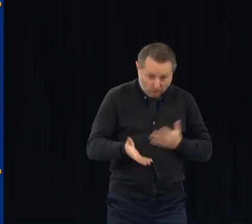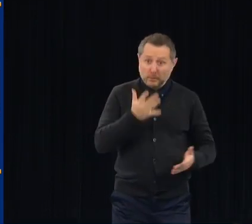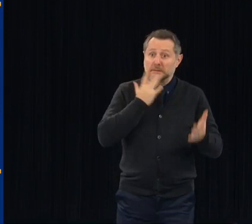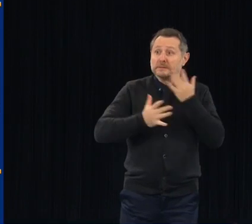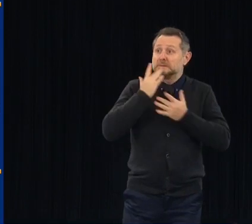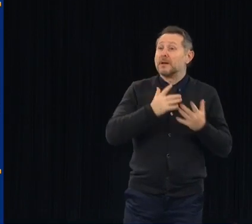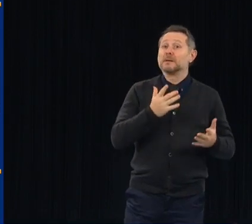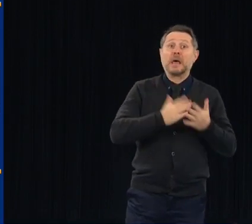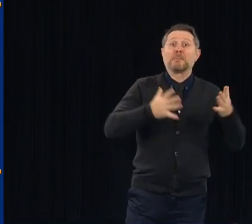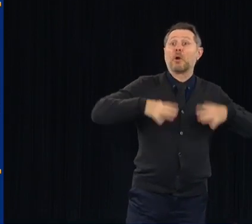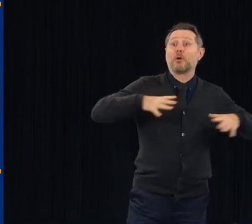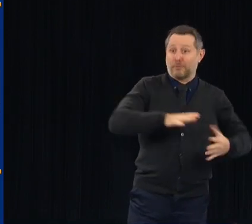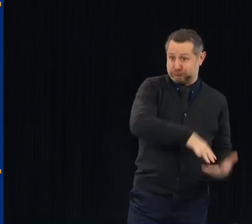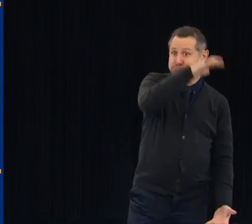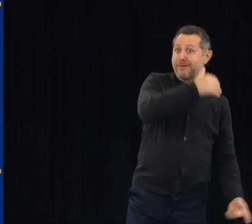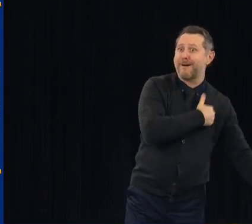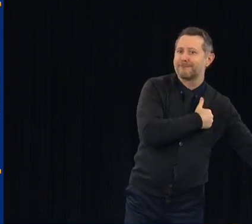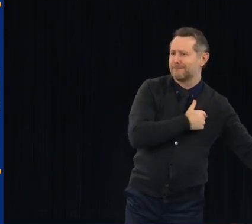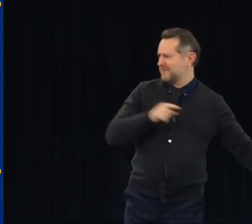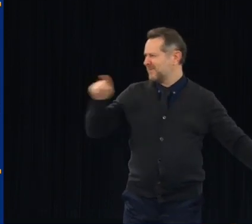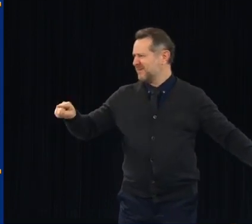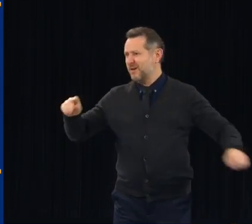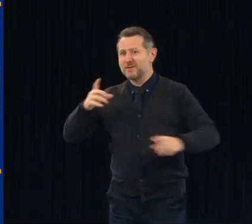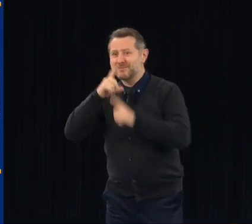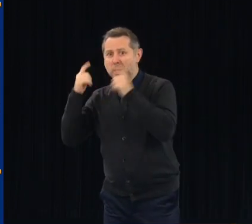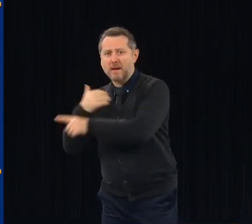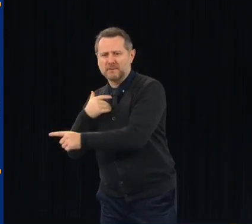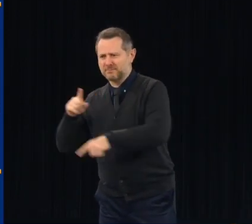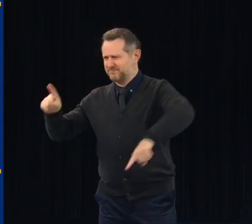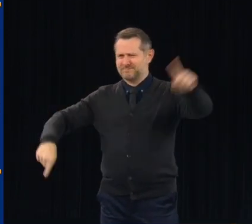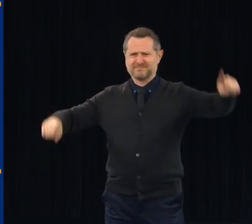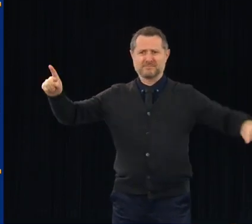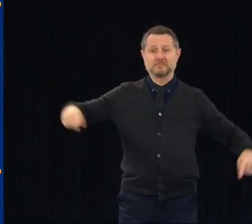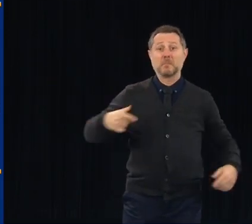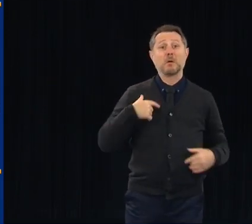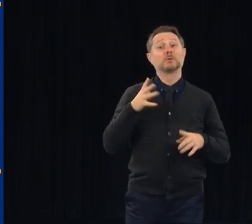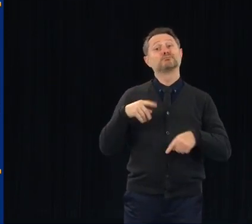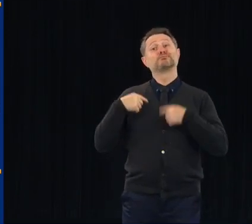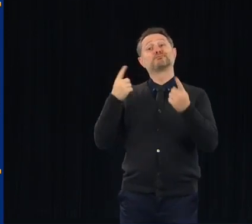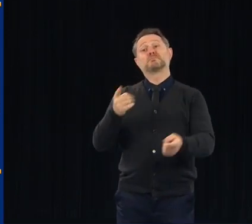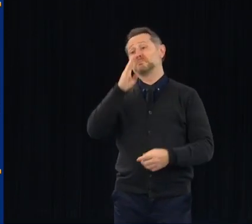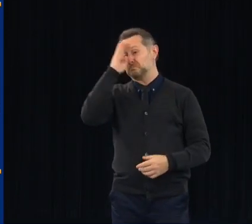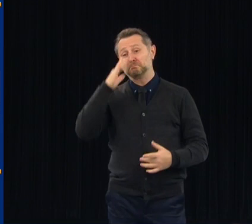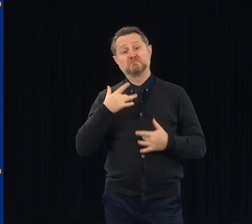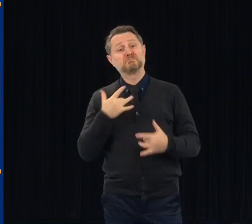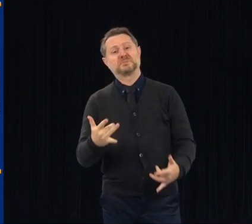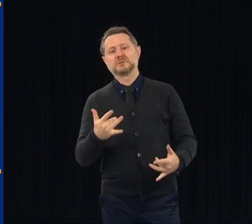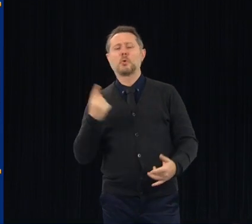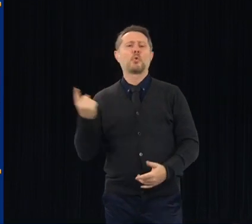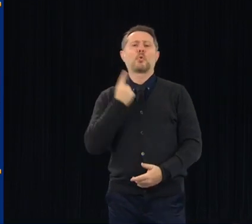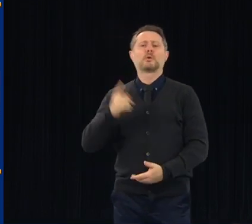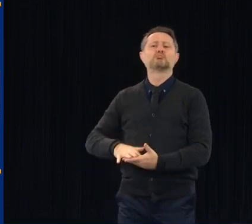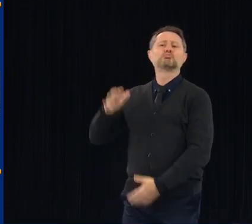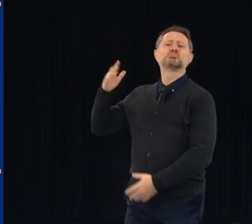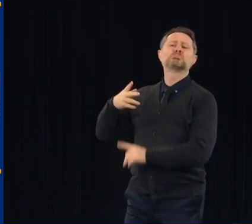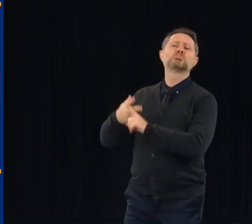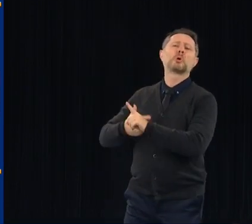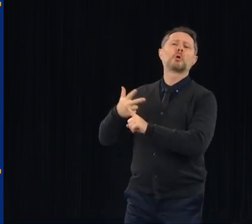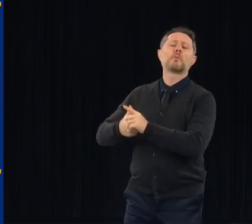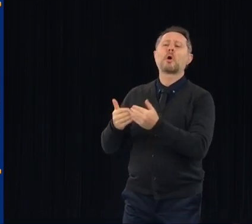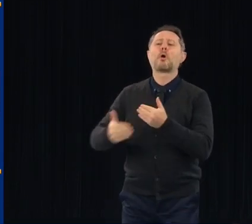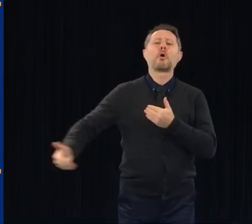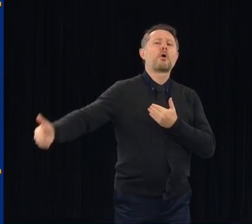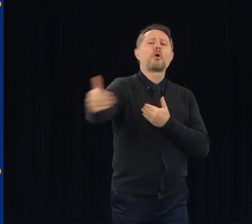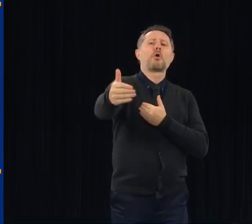supply, hospitals are accustomed to dealing with 60-day supply, 90-day supply. We're talking about 2 or 3